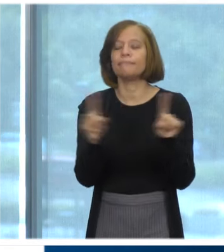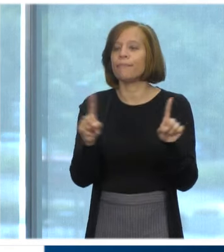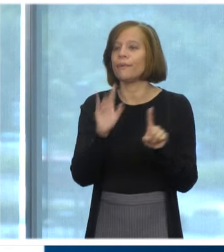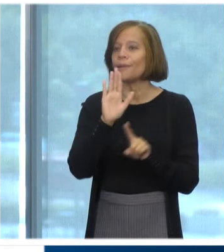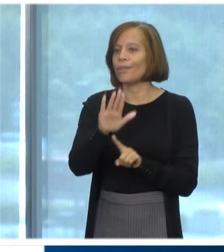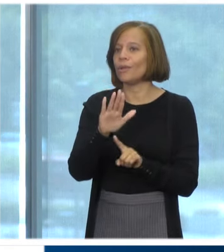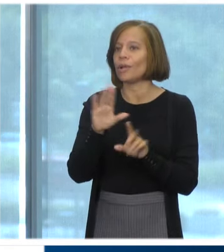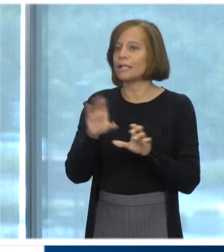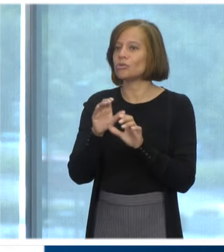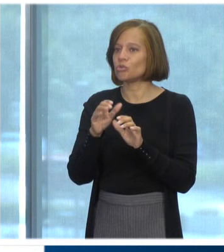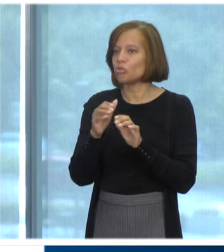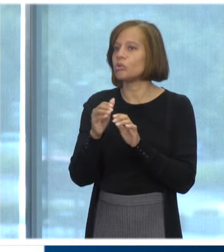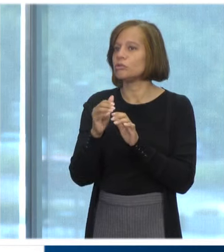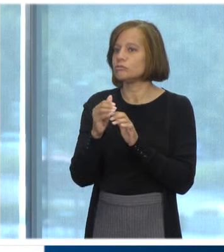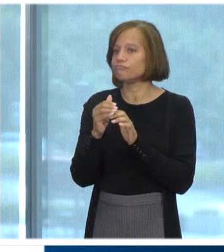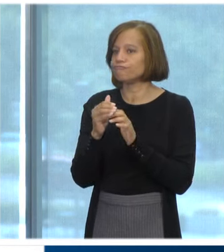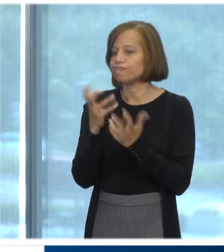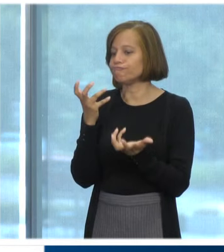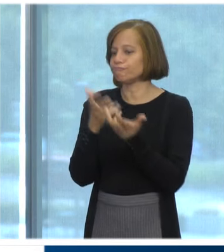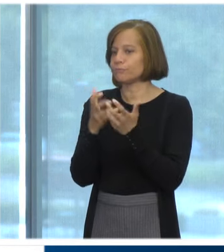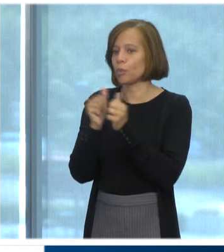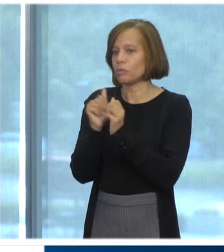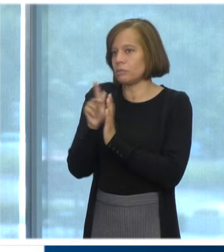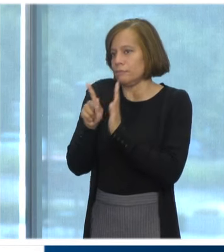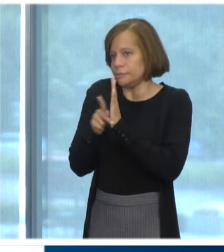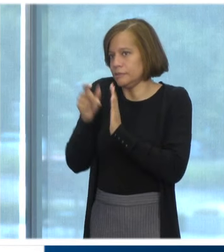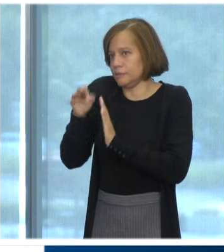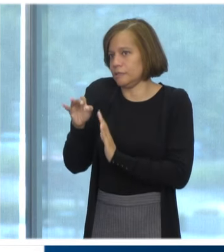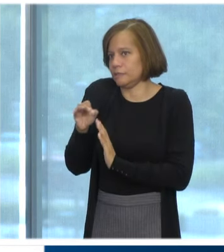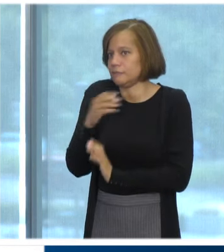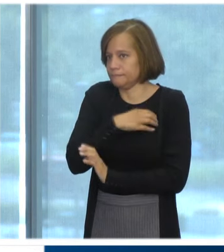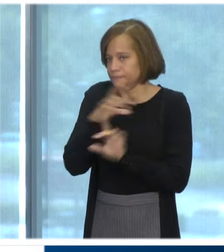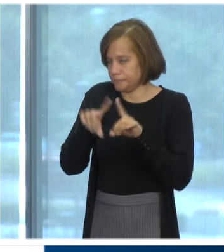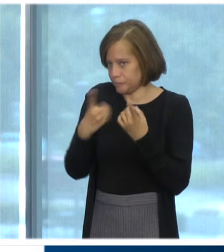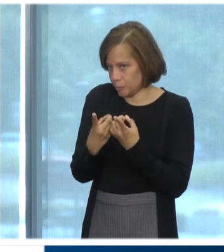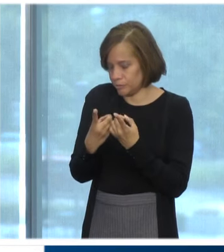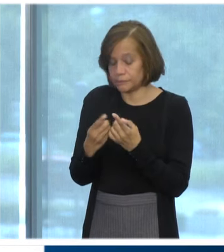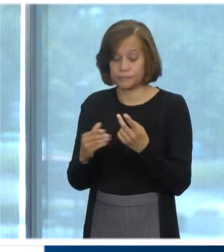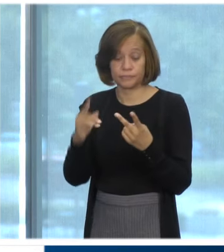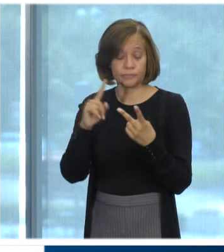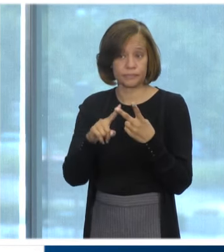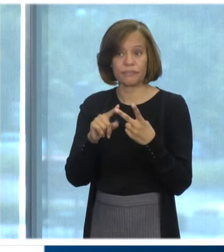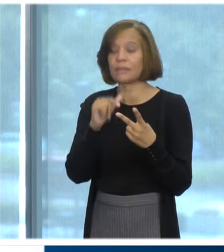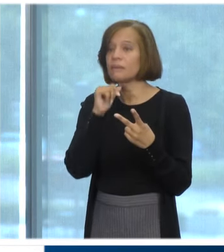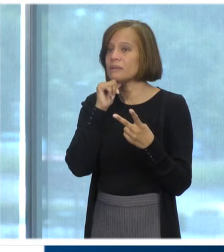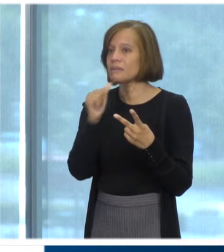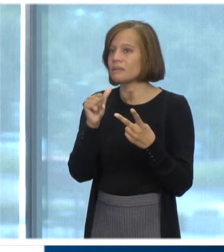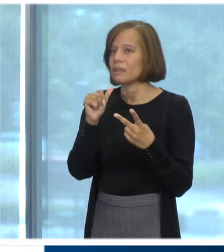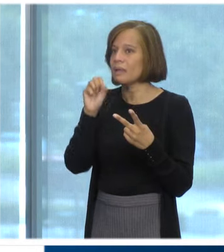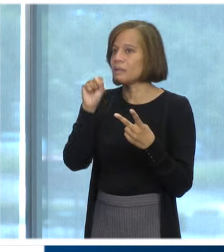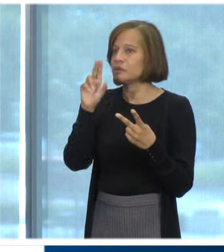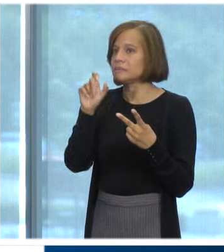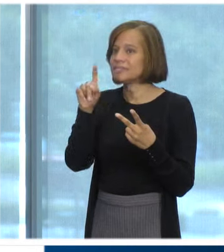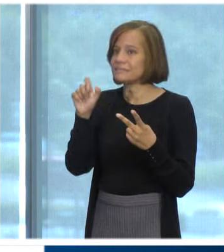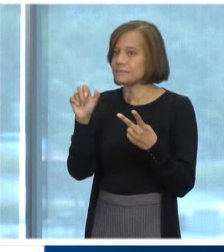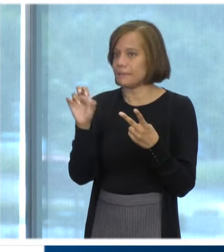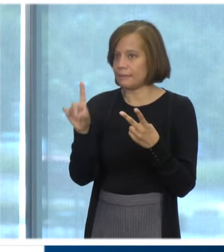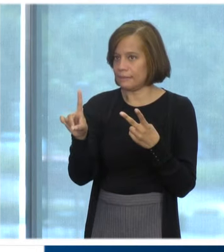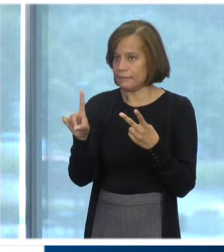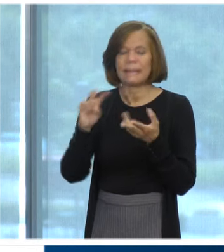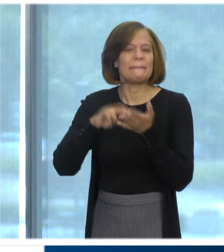lawful and no misconduct was substantiated. Not sustained, which means the alleged conduct could